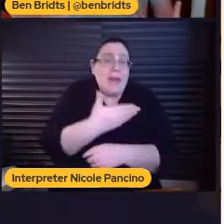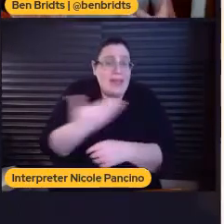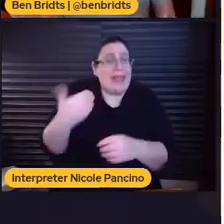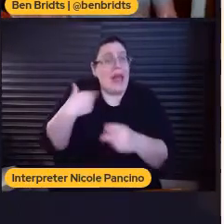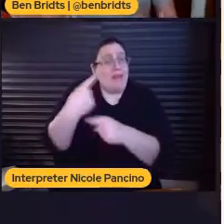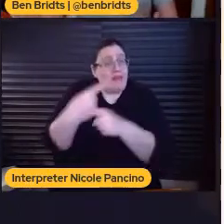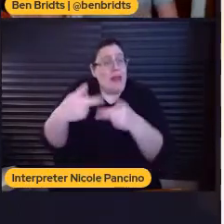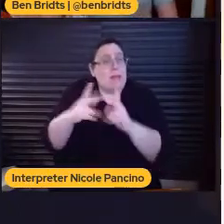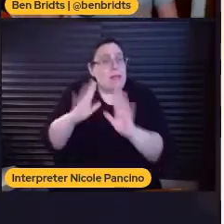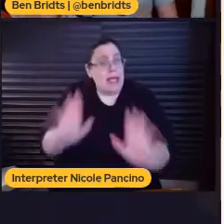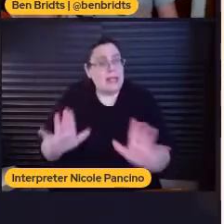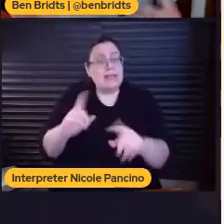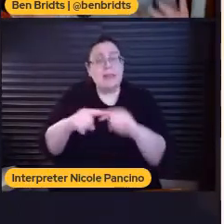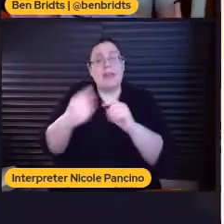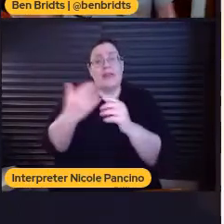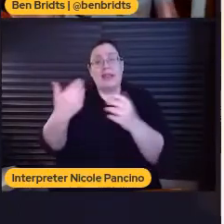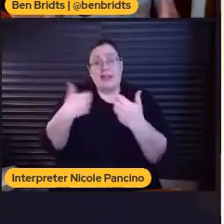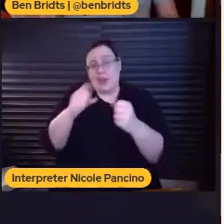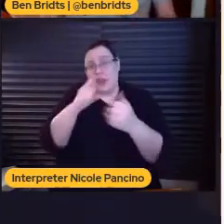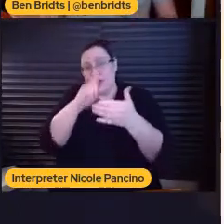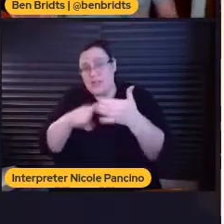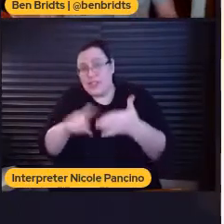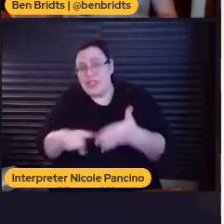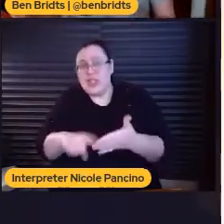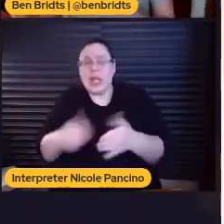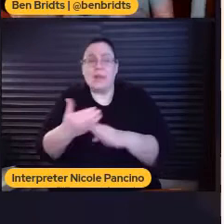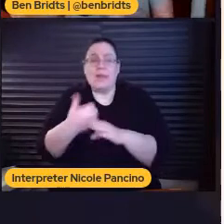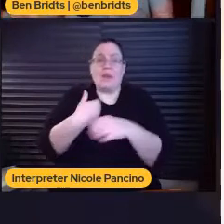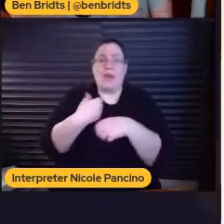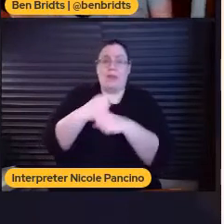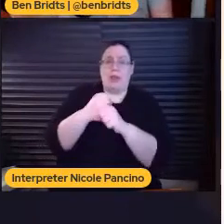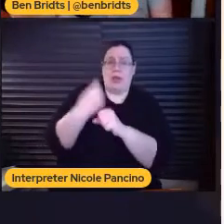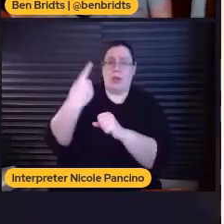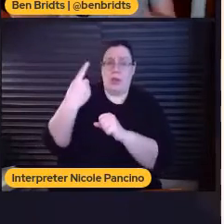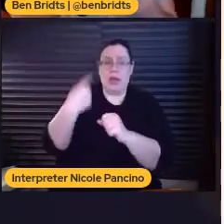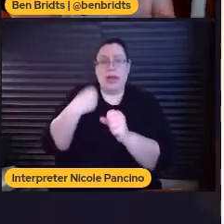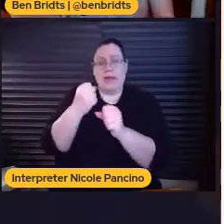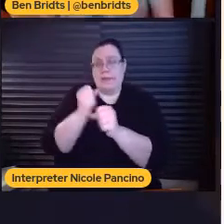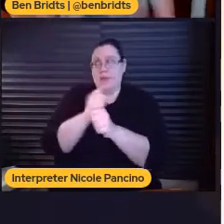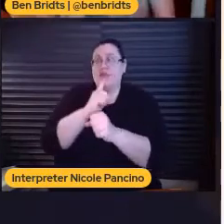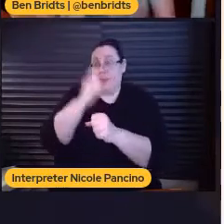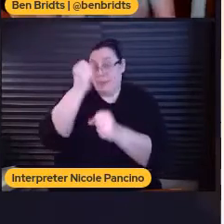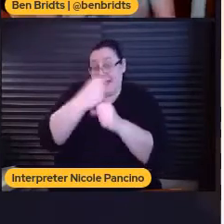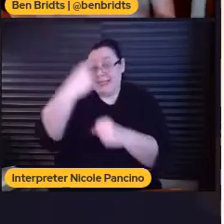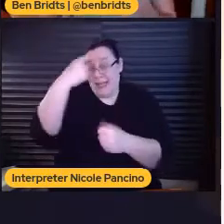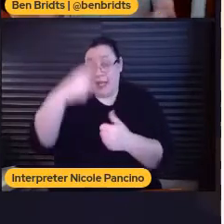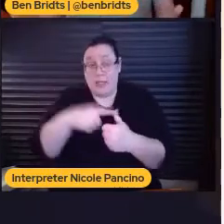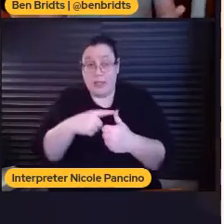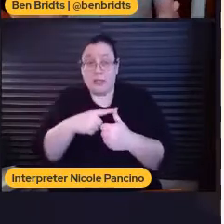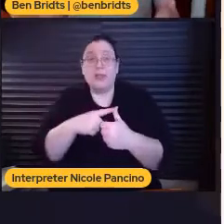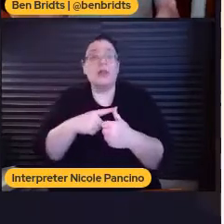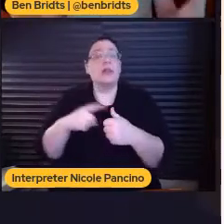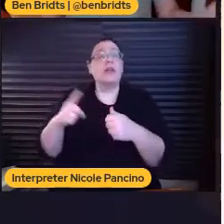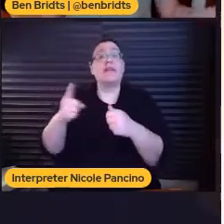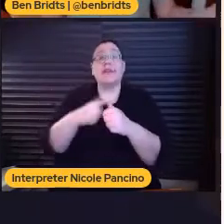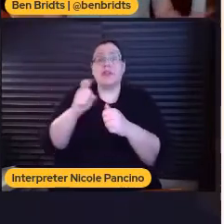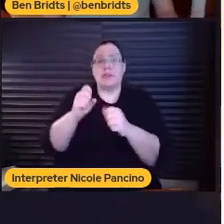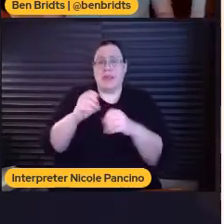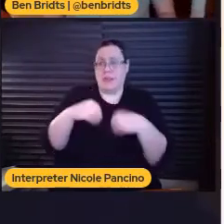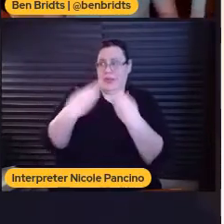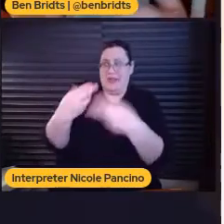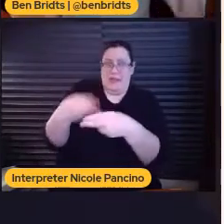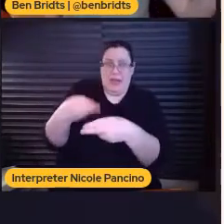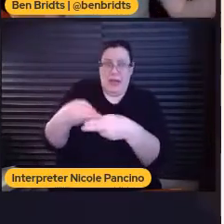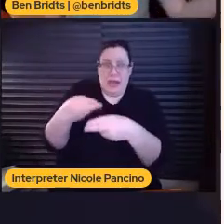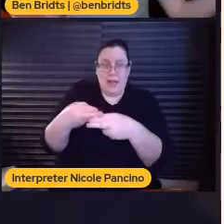some things that I try to check before I start creating one, and to make sure that they make sense. The first is I should be able to give it a name. A